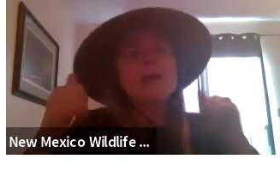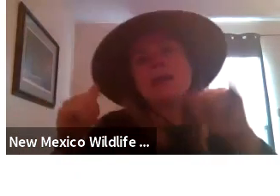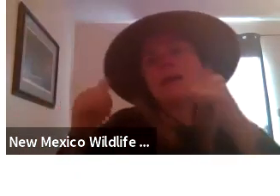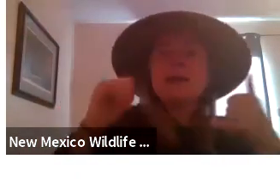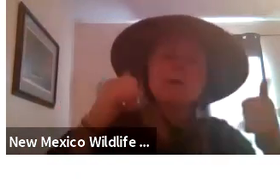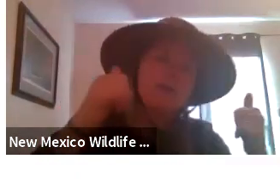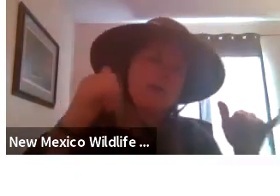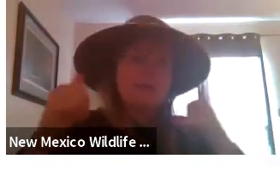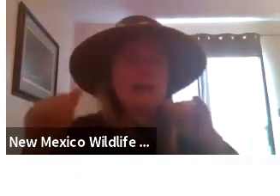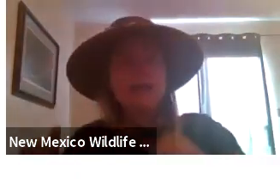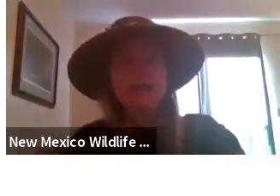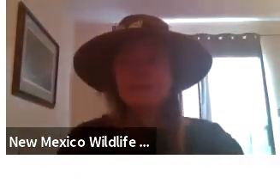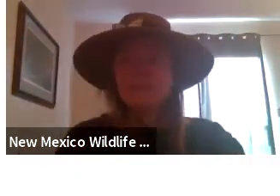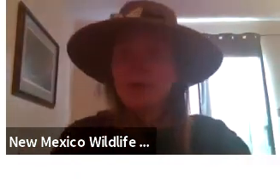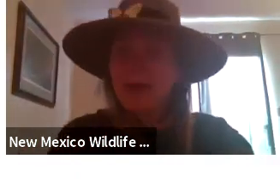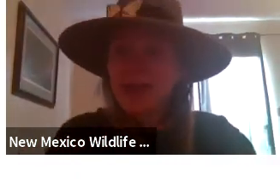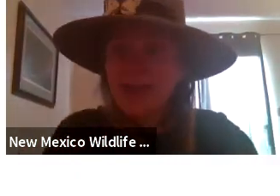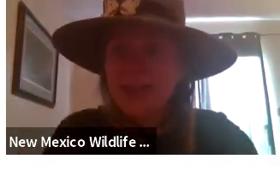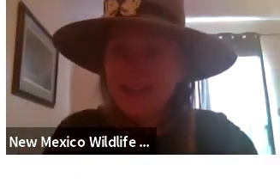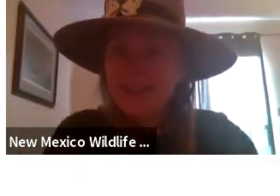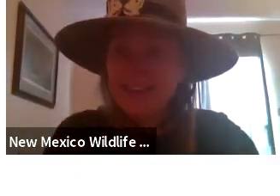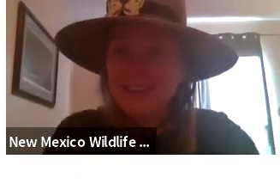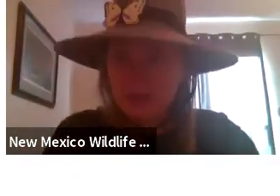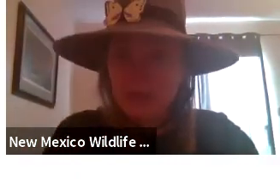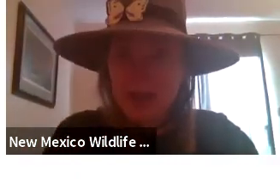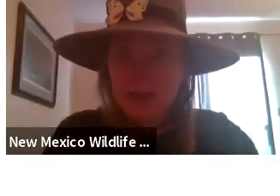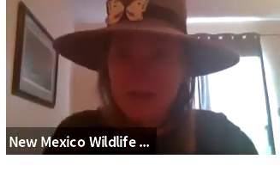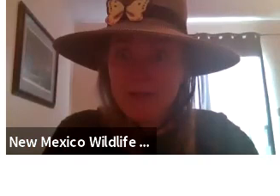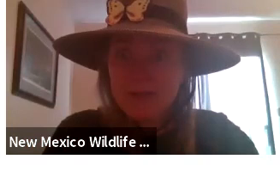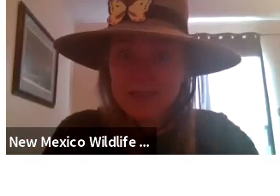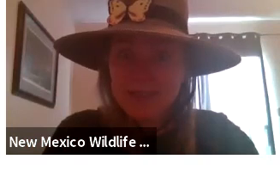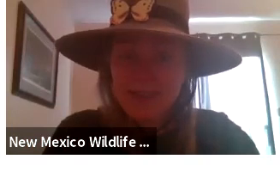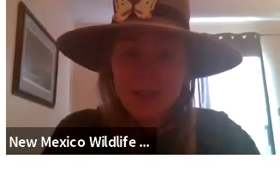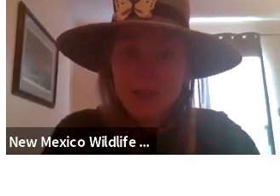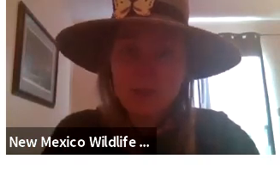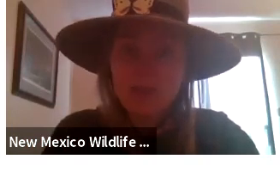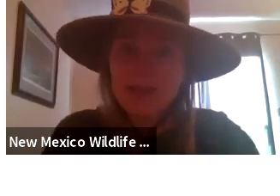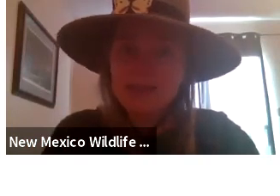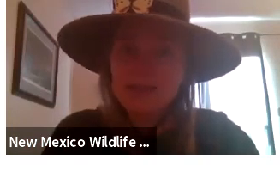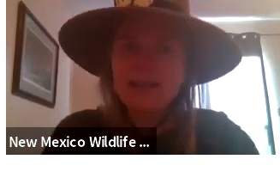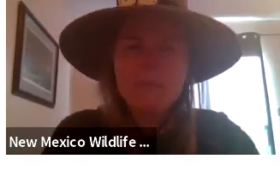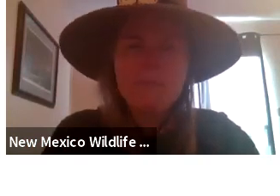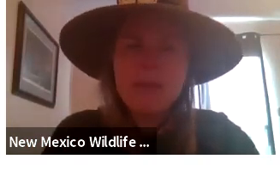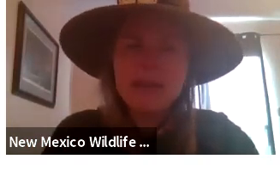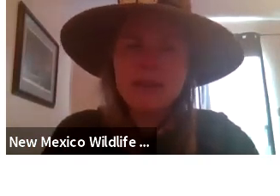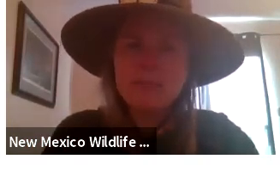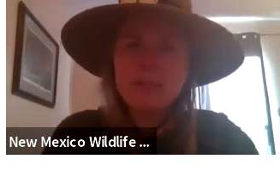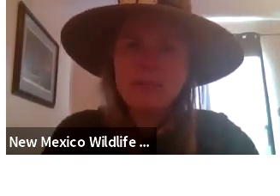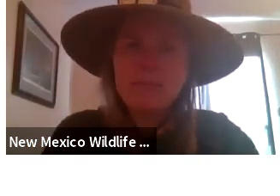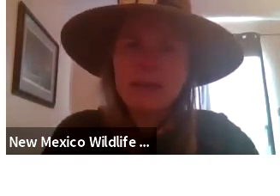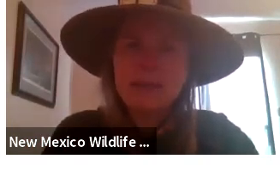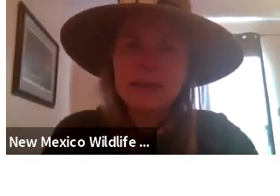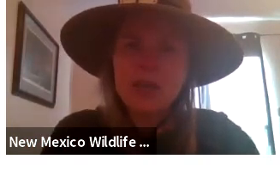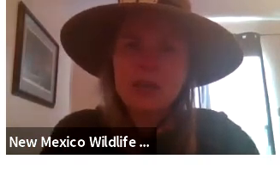play, play, play. Let's go play. Play, play, play. Okay. So have you got all those? Those were a lot of signs,